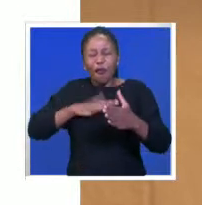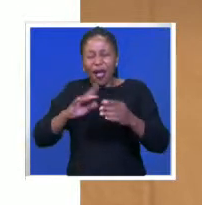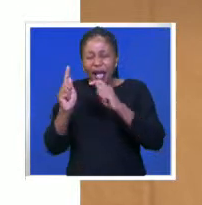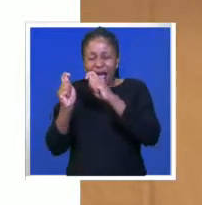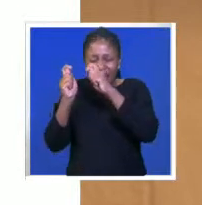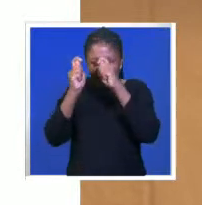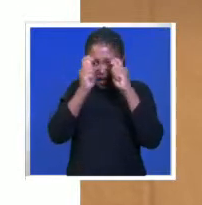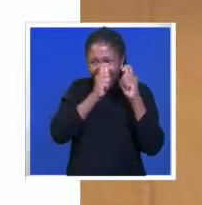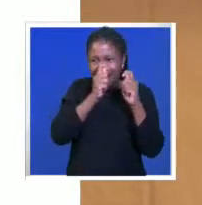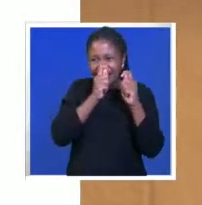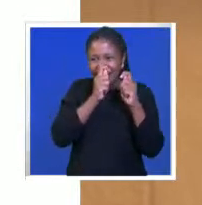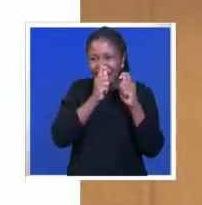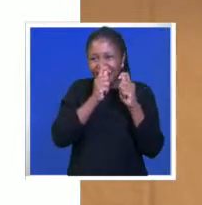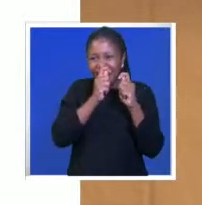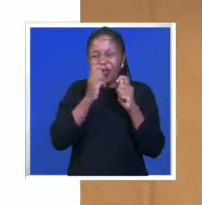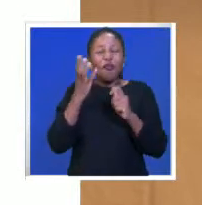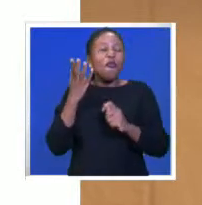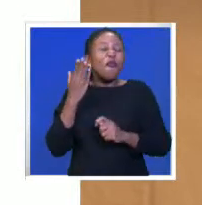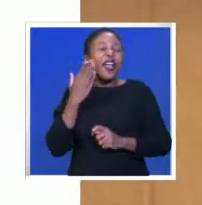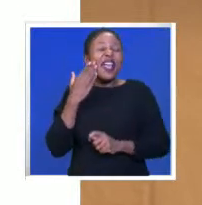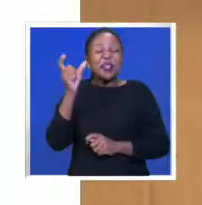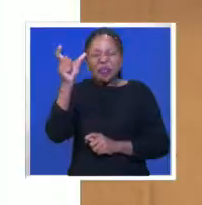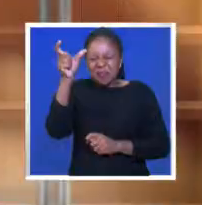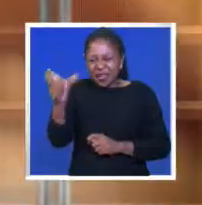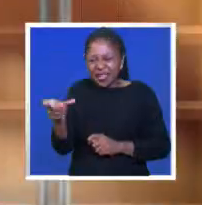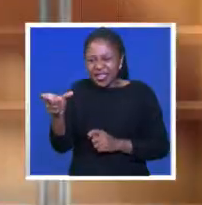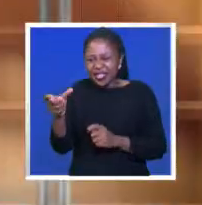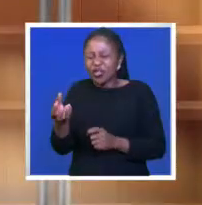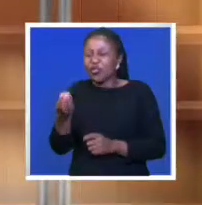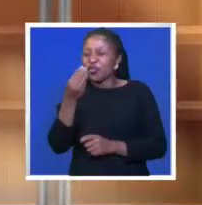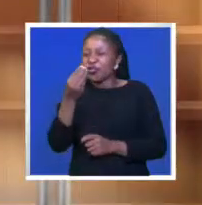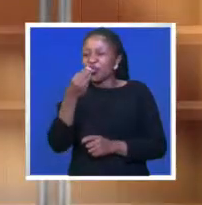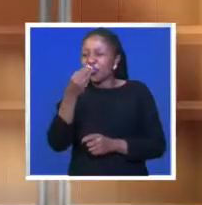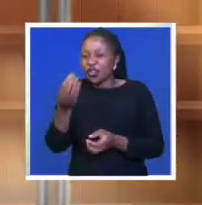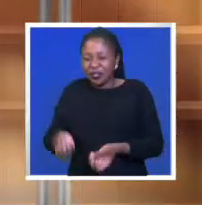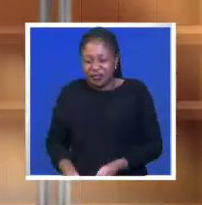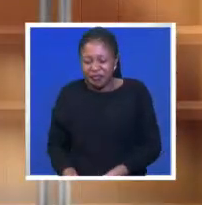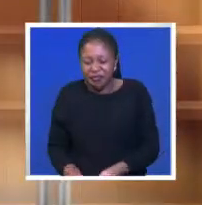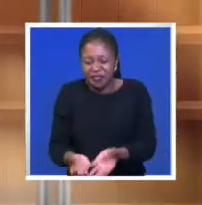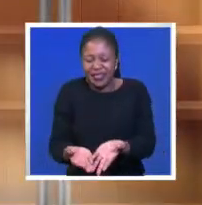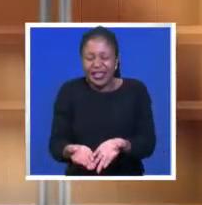meal, believe that he was asleep. What is